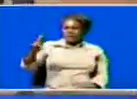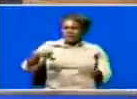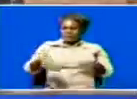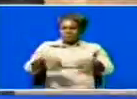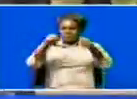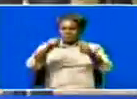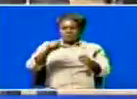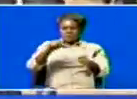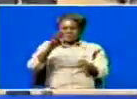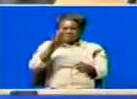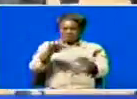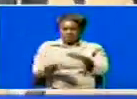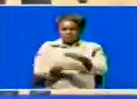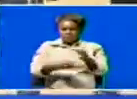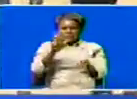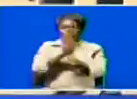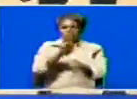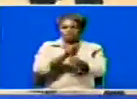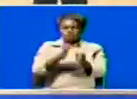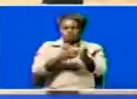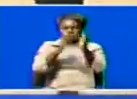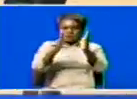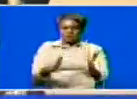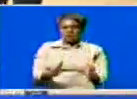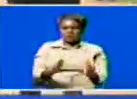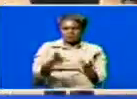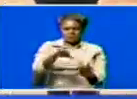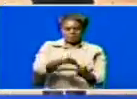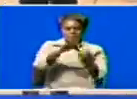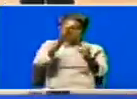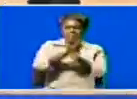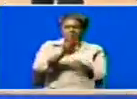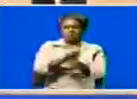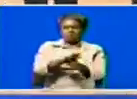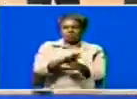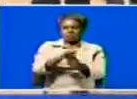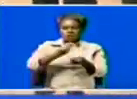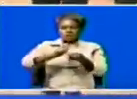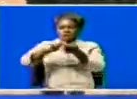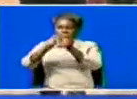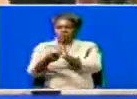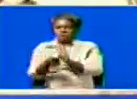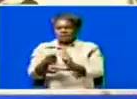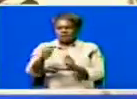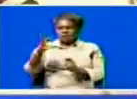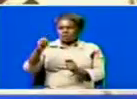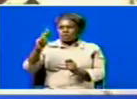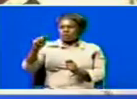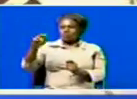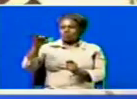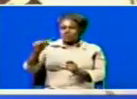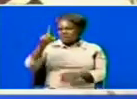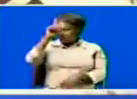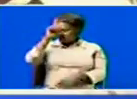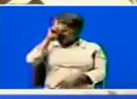deputy majority leader from Miss Joyce Omboy, who was picked as the majority whip, replacing Simon Wamunya. We've been having very